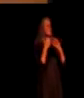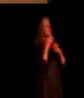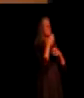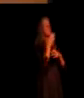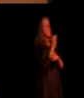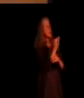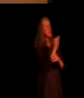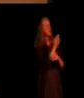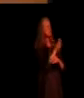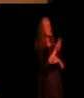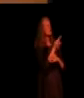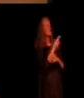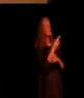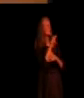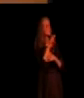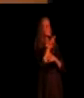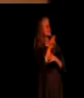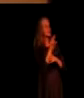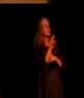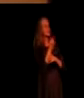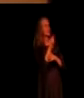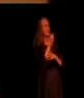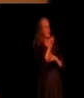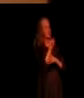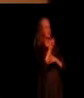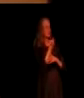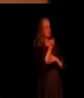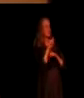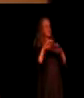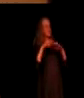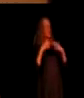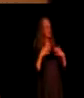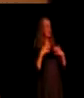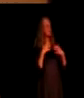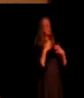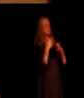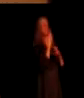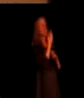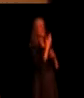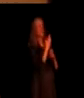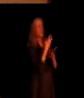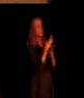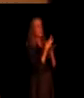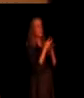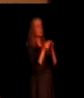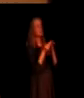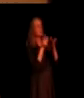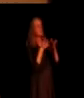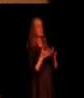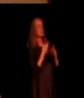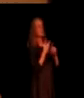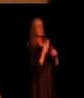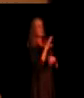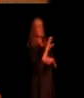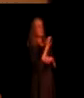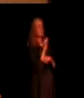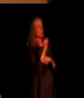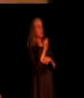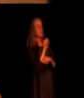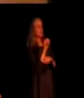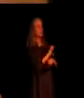AVHRR data set. It was actually a graduate student at Colorado State University,